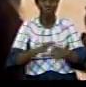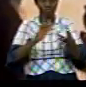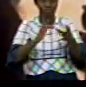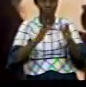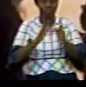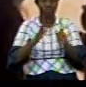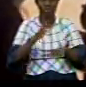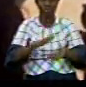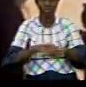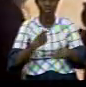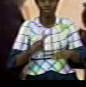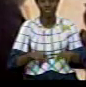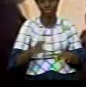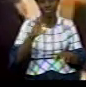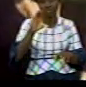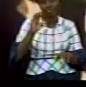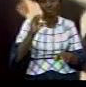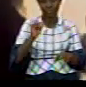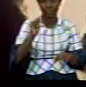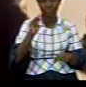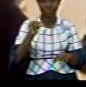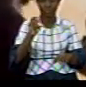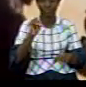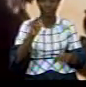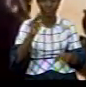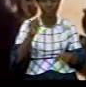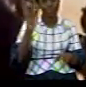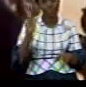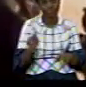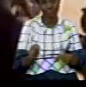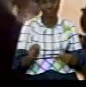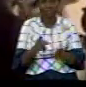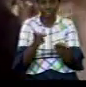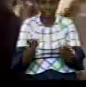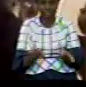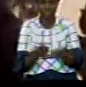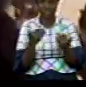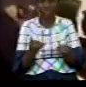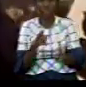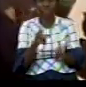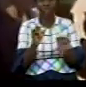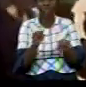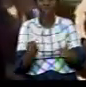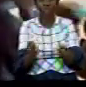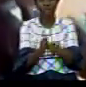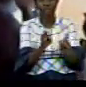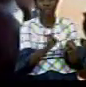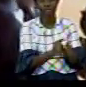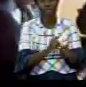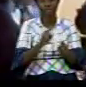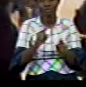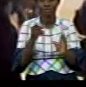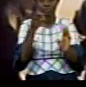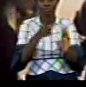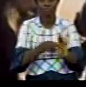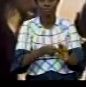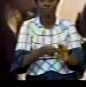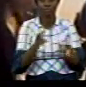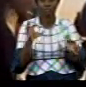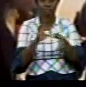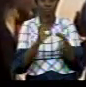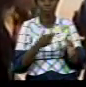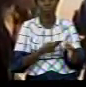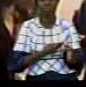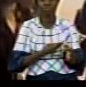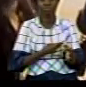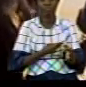joining us and share your testimonies don't forget you can also join us via telegram gclm.com first live